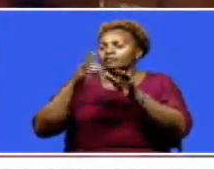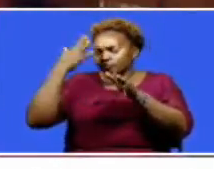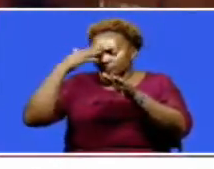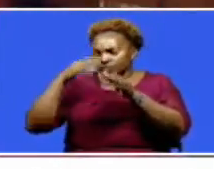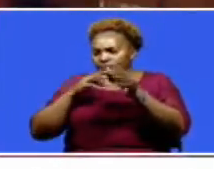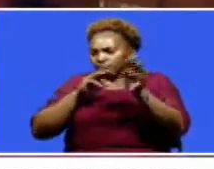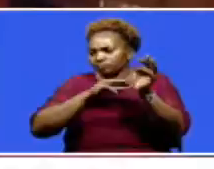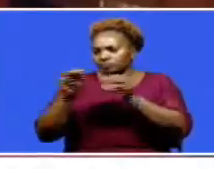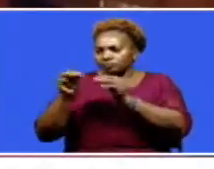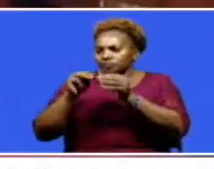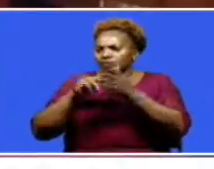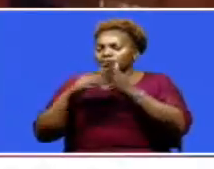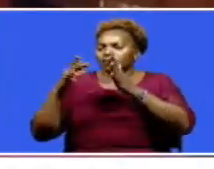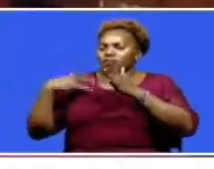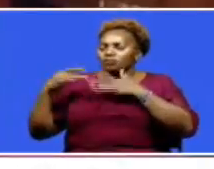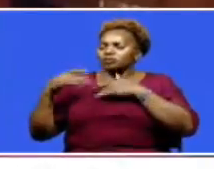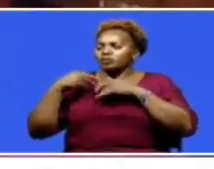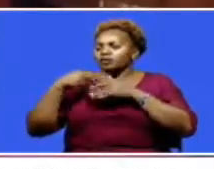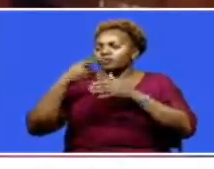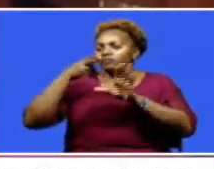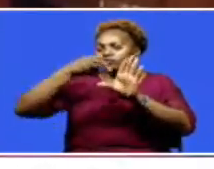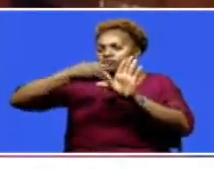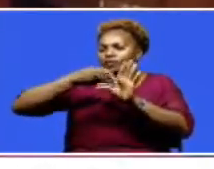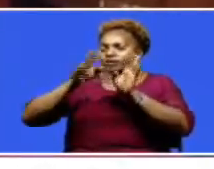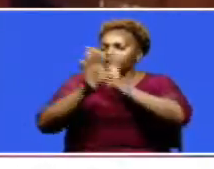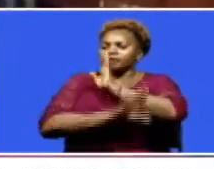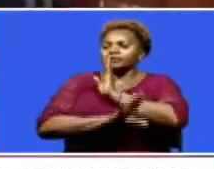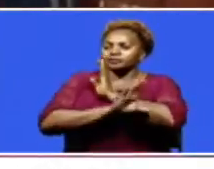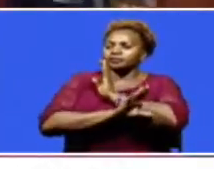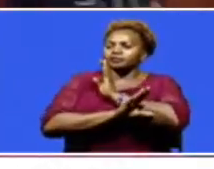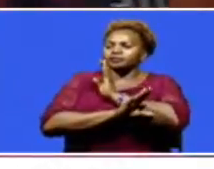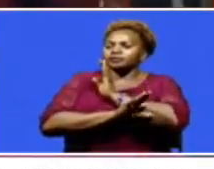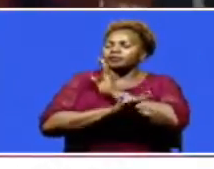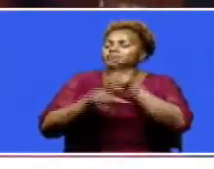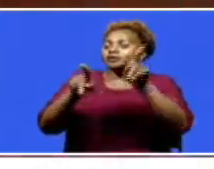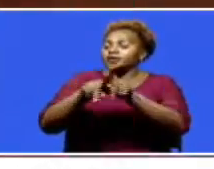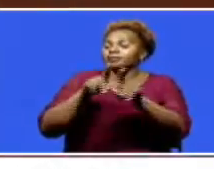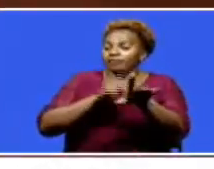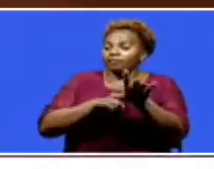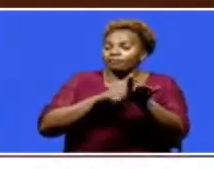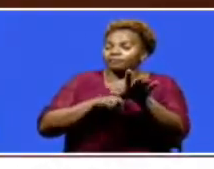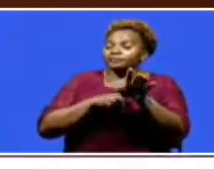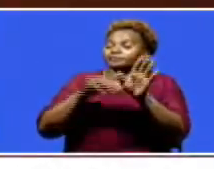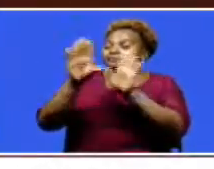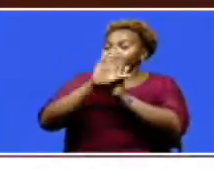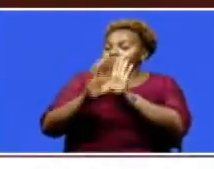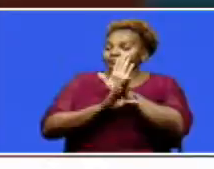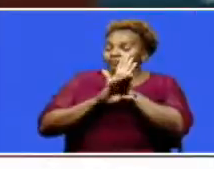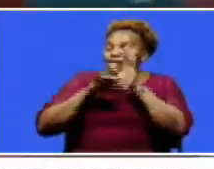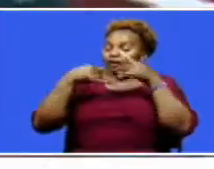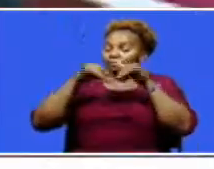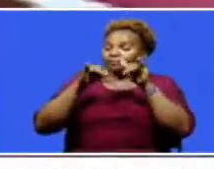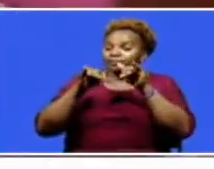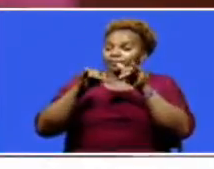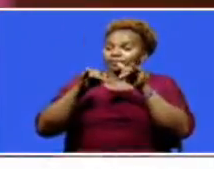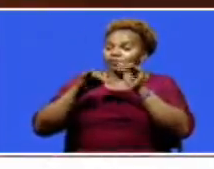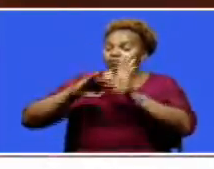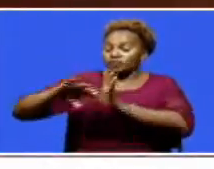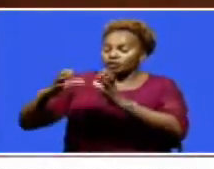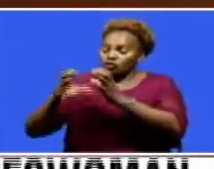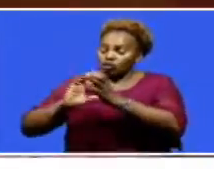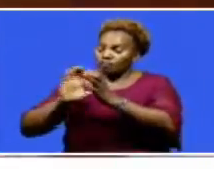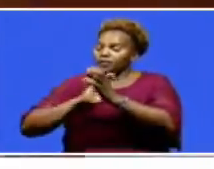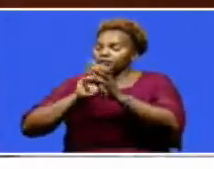adjourn and consider discussing the high fuel prices in the country. At the same time, the Constitutional Implementation Oversight